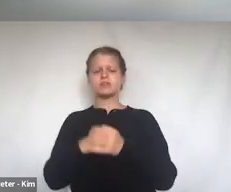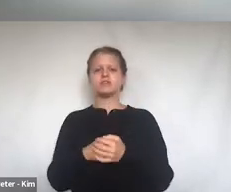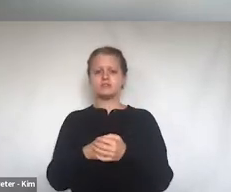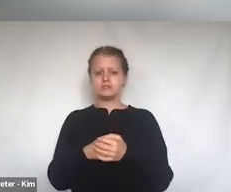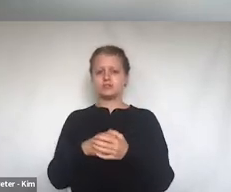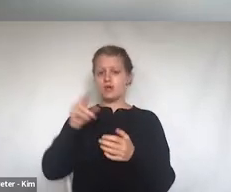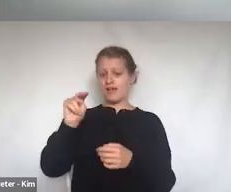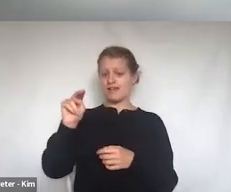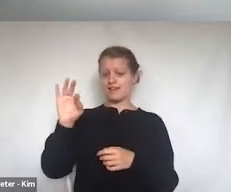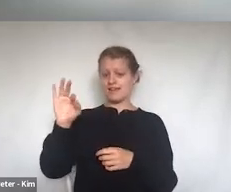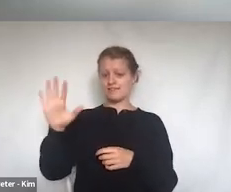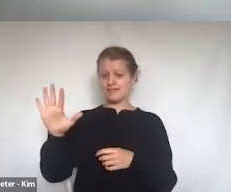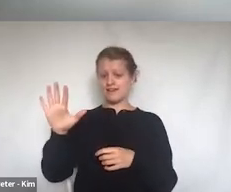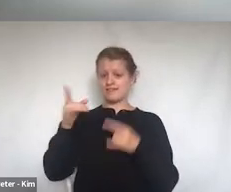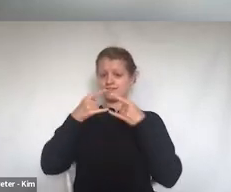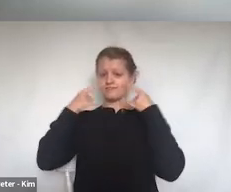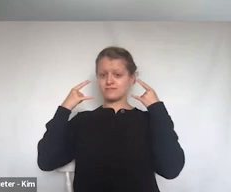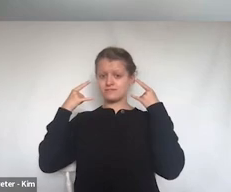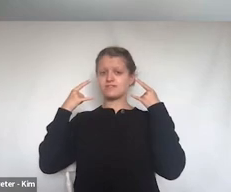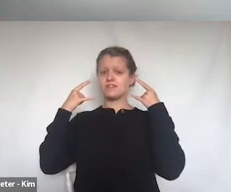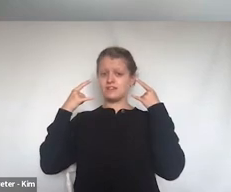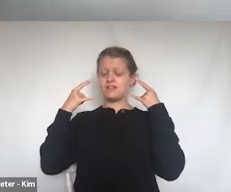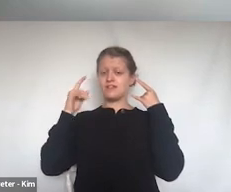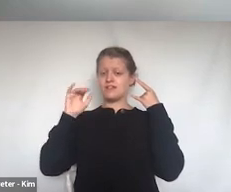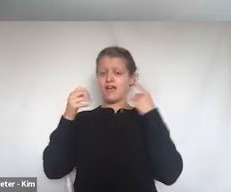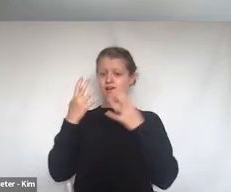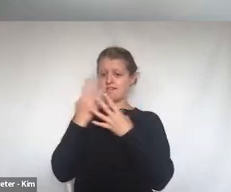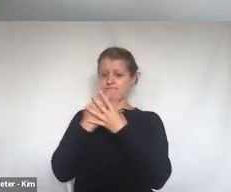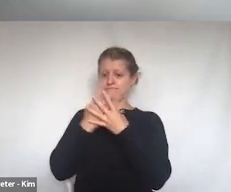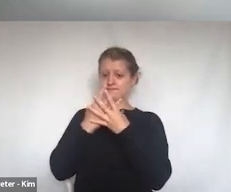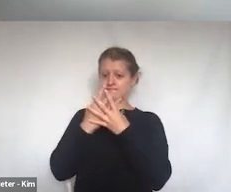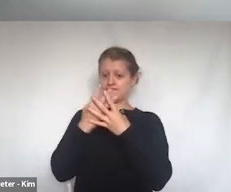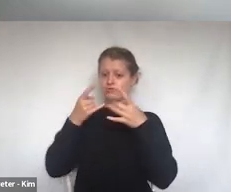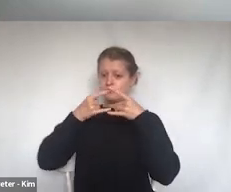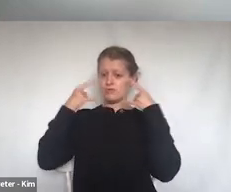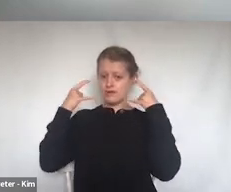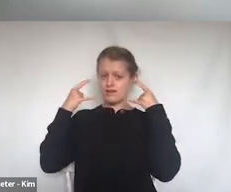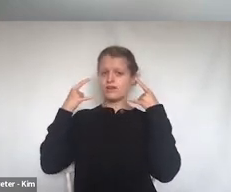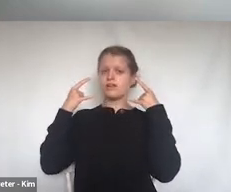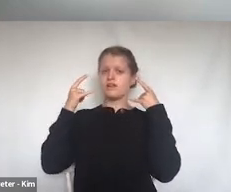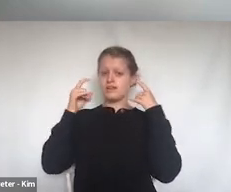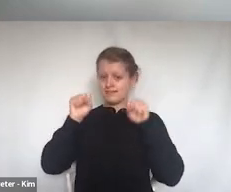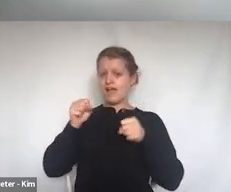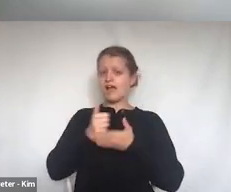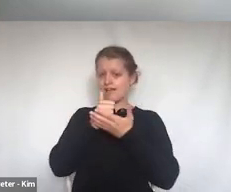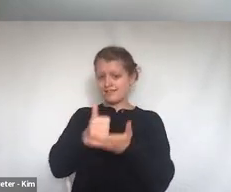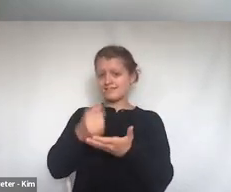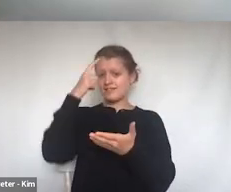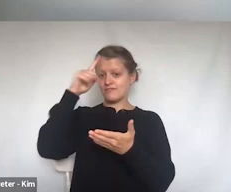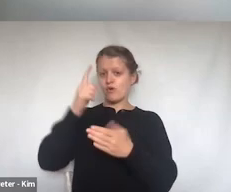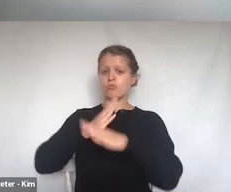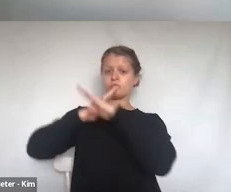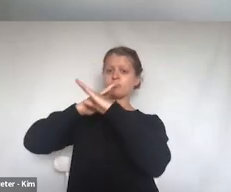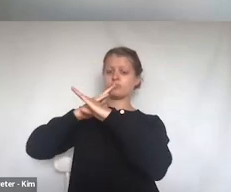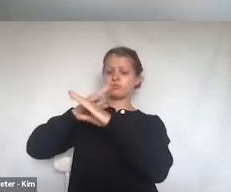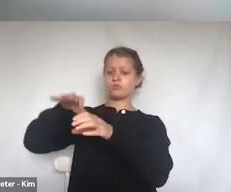N95 mask or similar, and so similarly rated K95s, KN95s, and similar respirators can be very effective